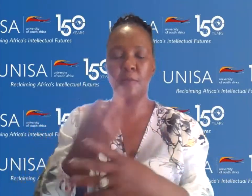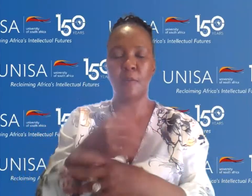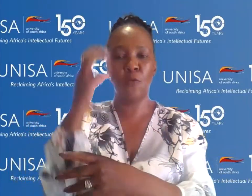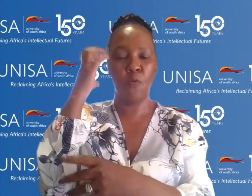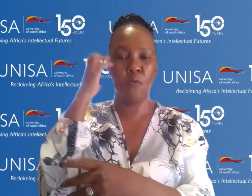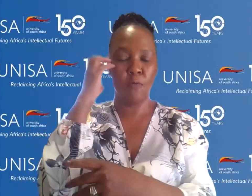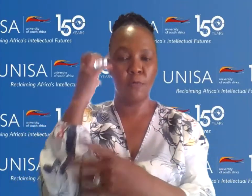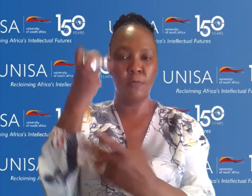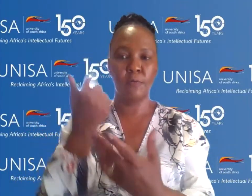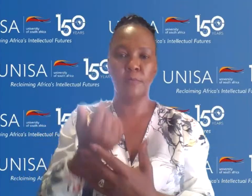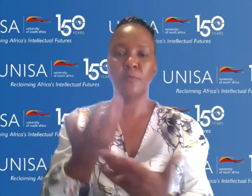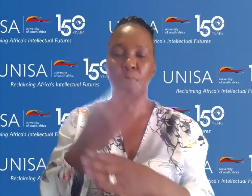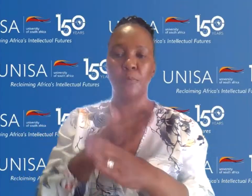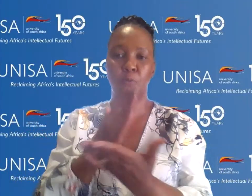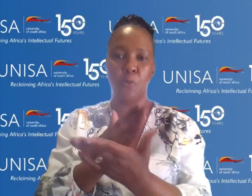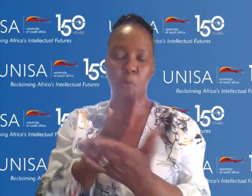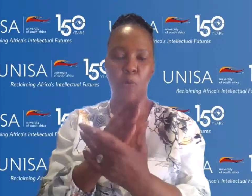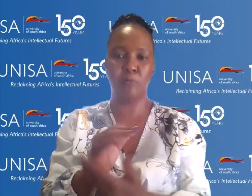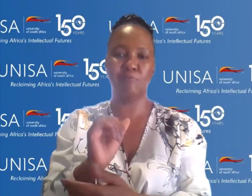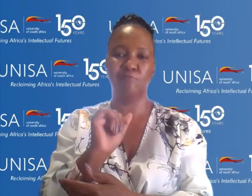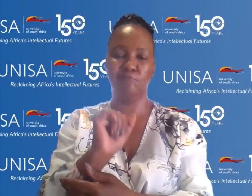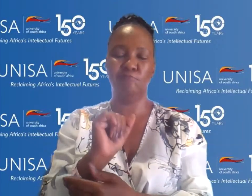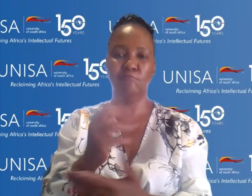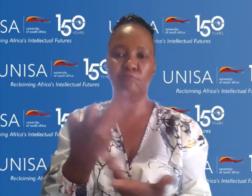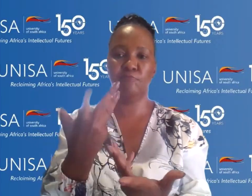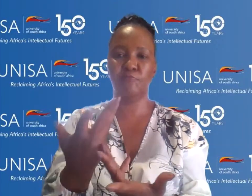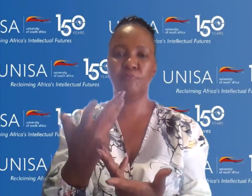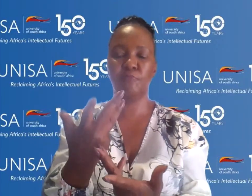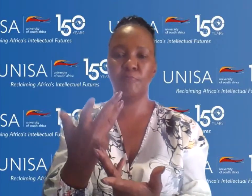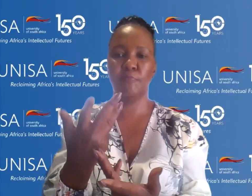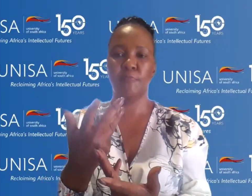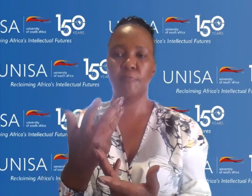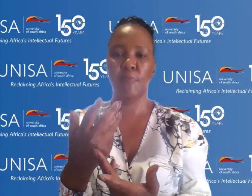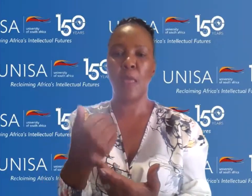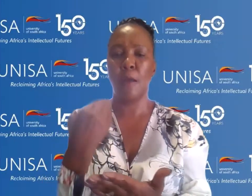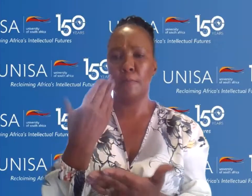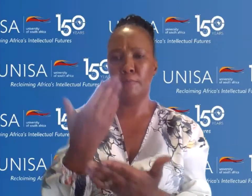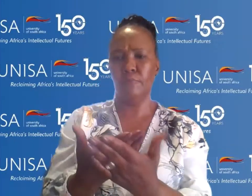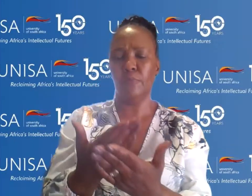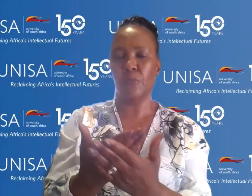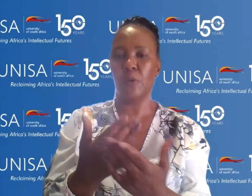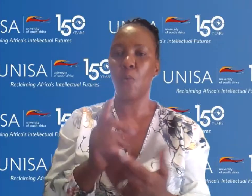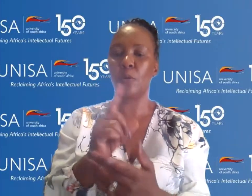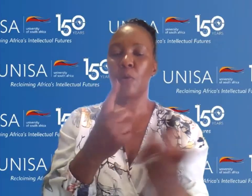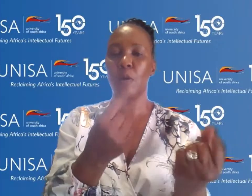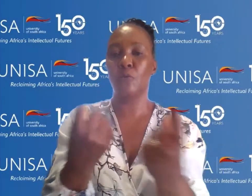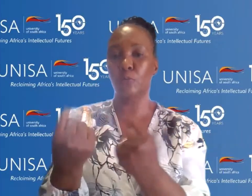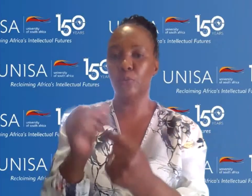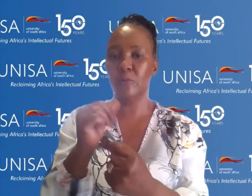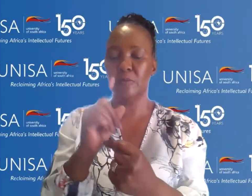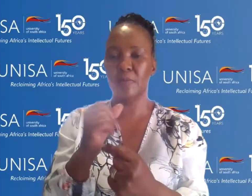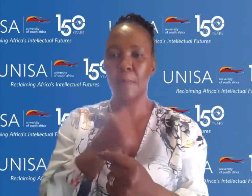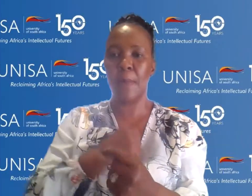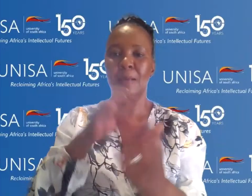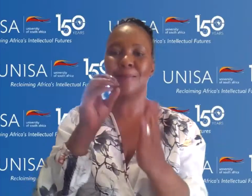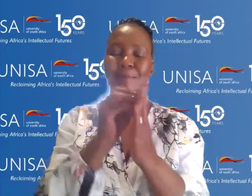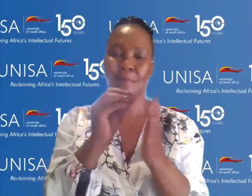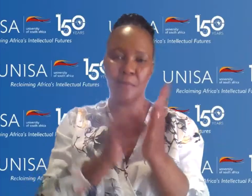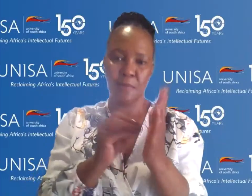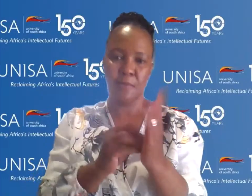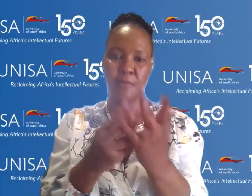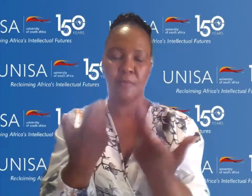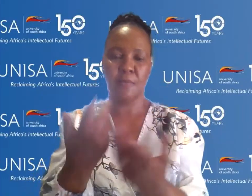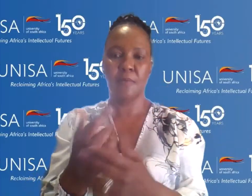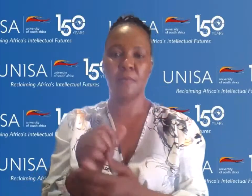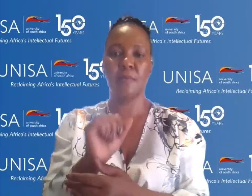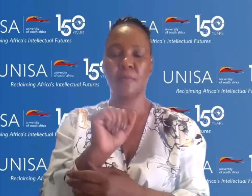make sure it is as fast as it possibly can be. So all I'm going to do is I'm going to go to my settings. All right, so you'll find it's this little